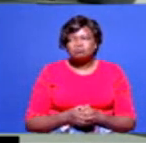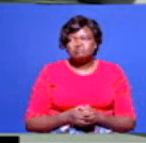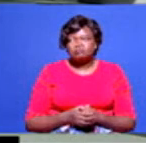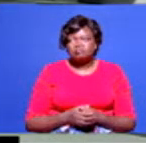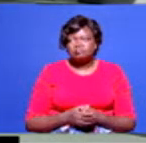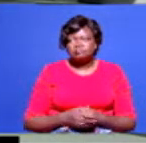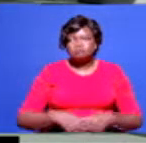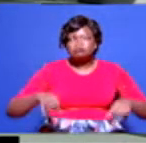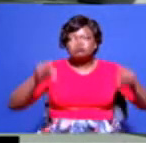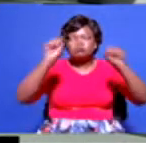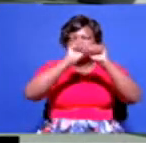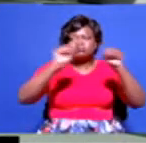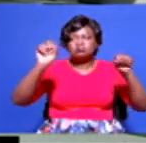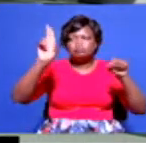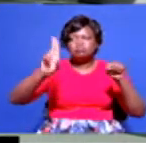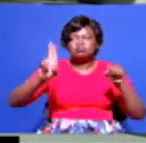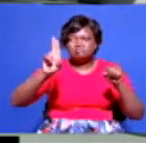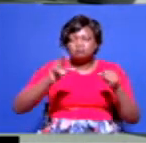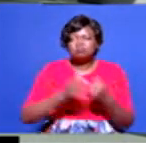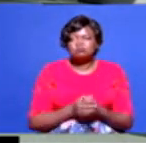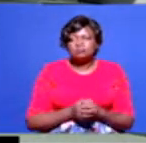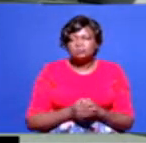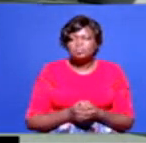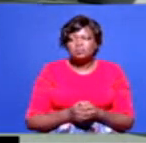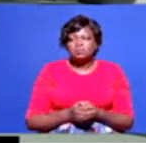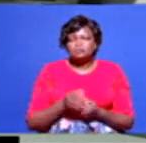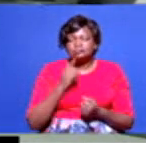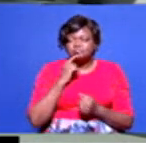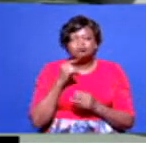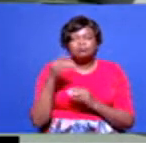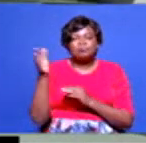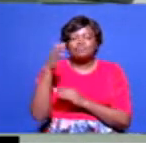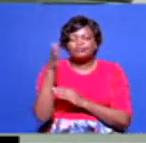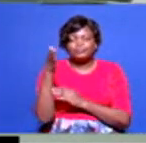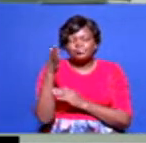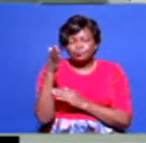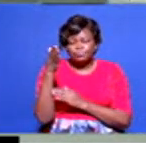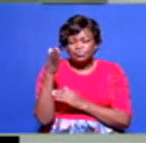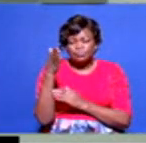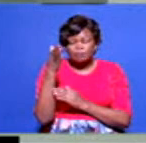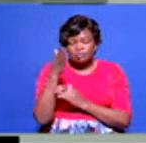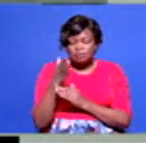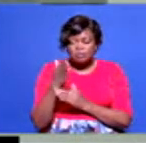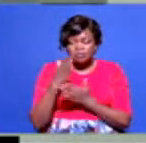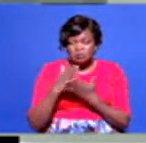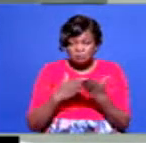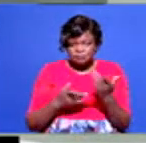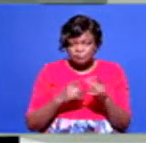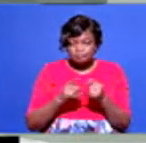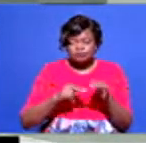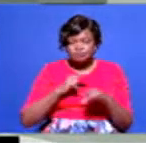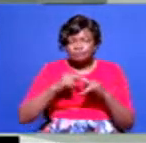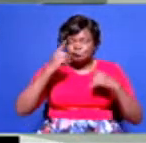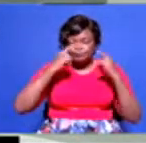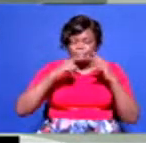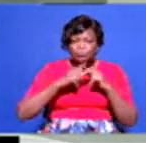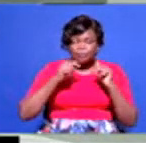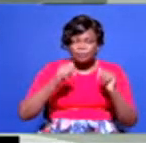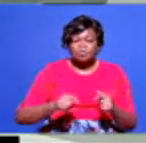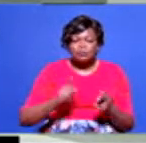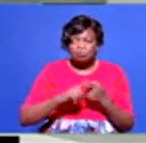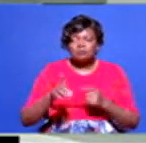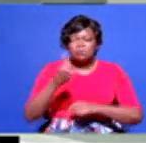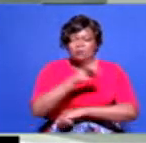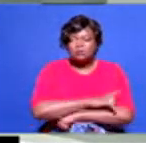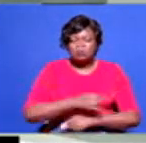Uhuru Kenyatta, the flags will fly at half mast. National mourning starts today until the day of